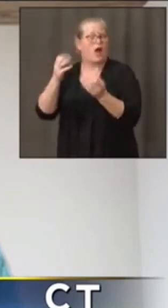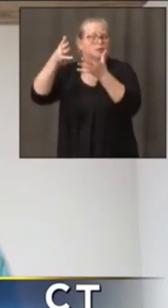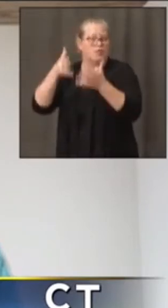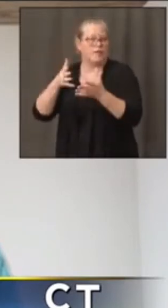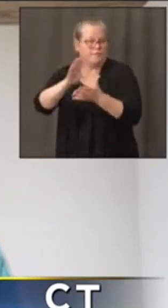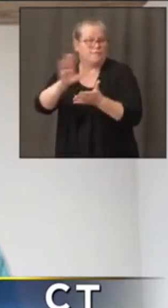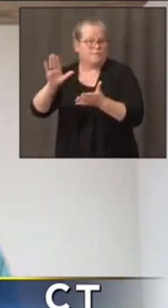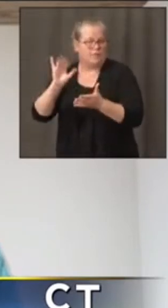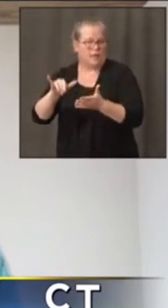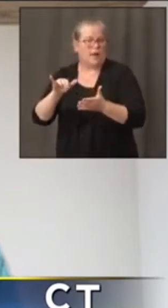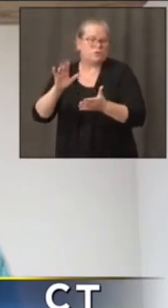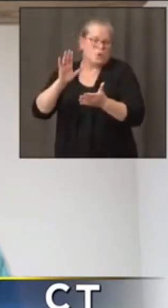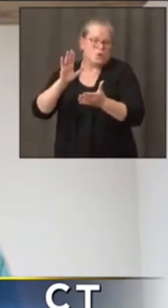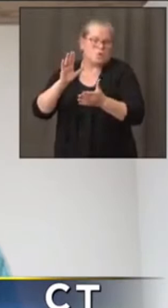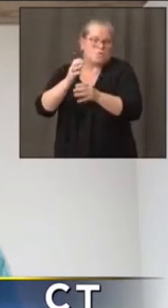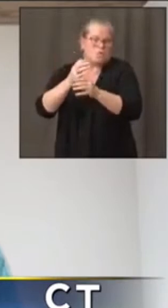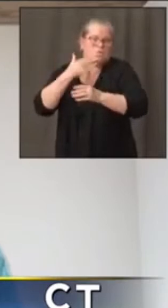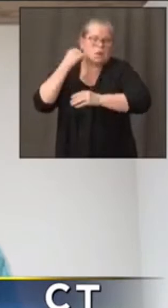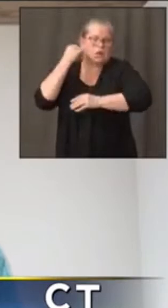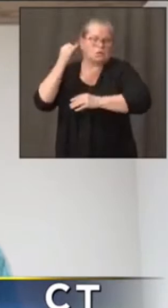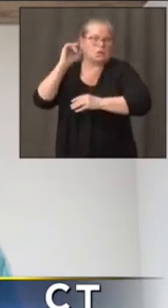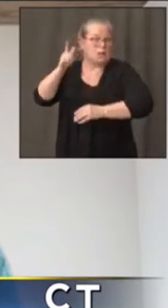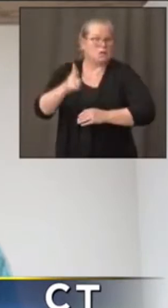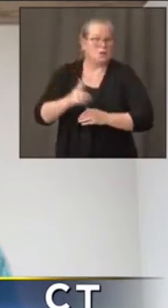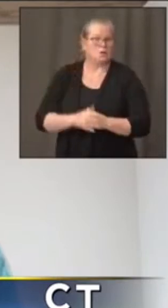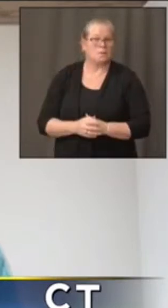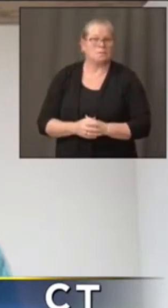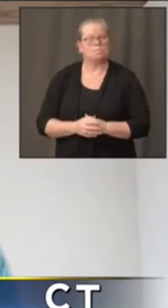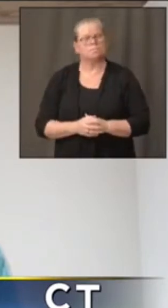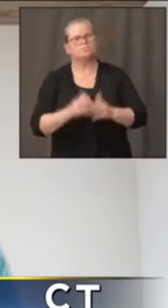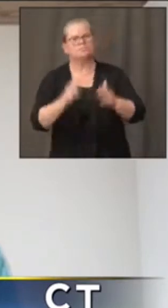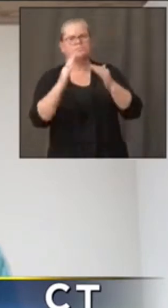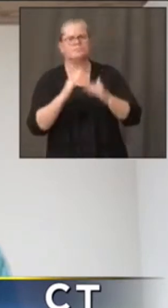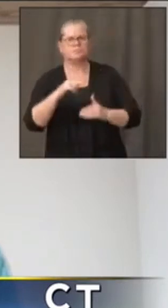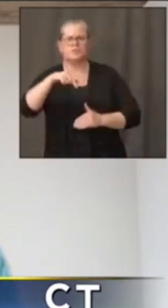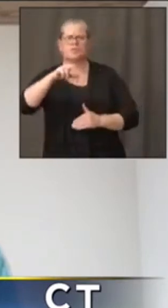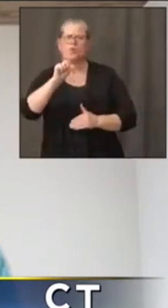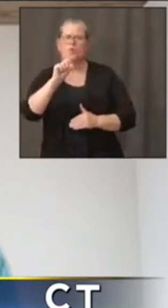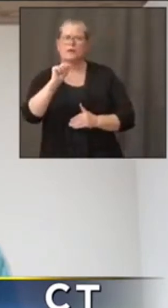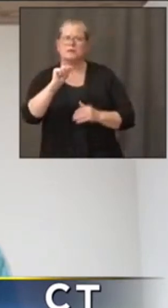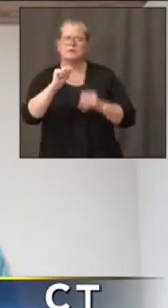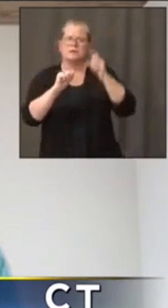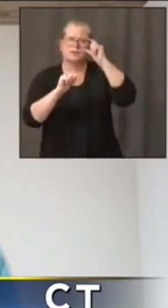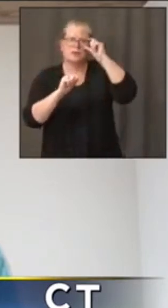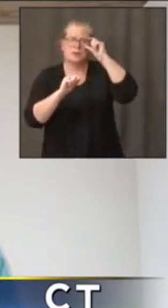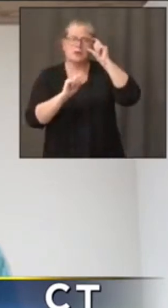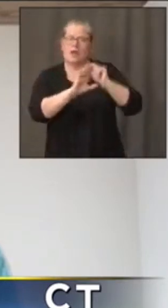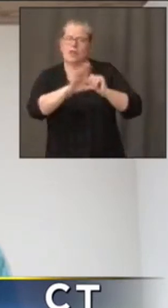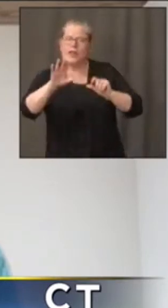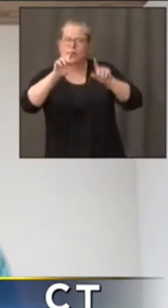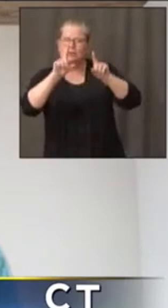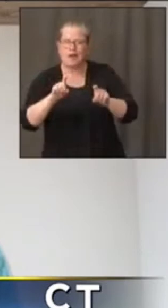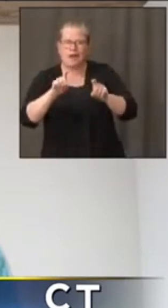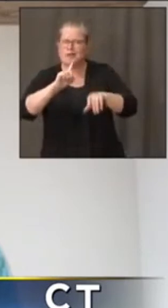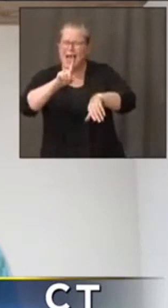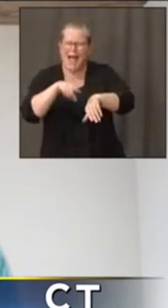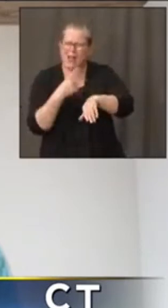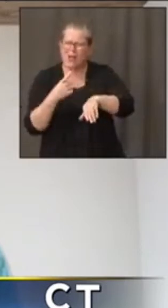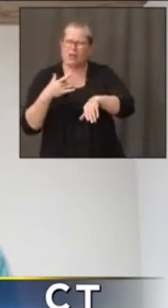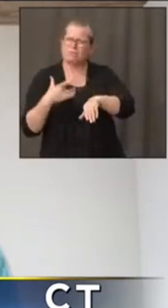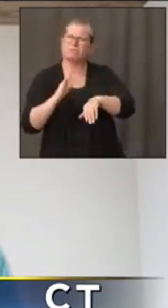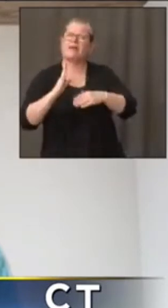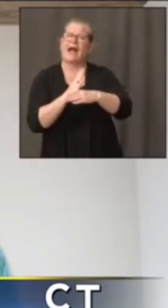to what is the how long does it takes but the majority of those tests and quite stuffs